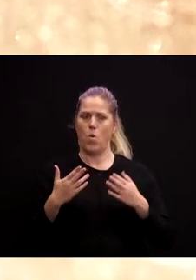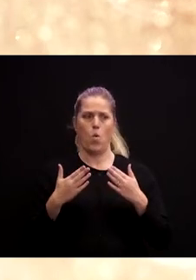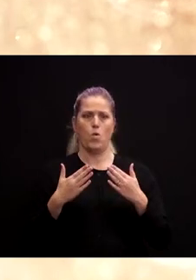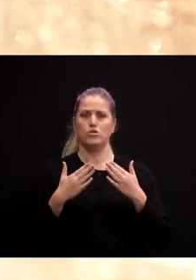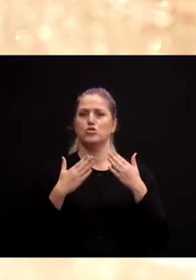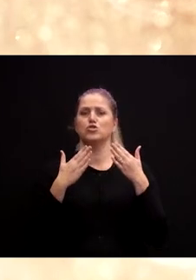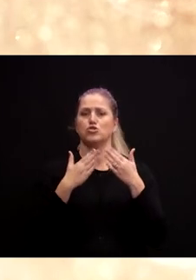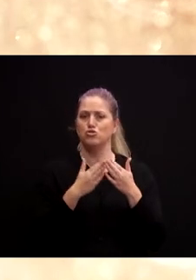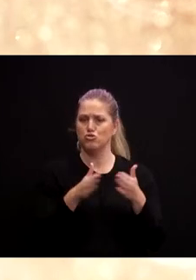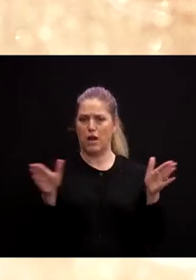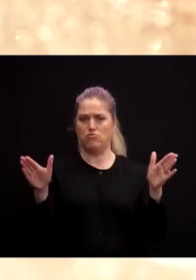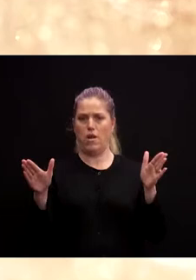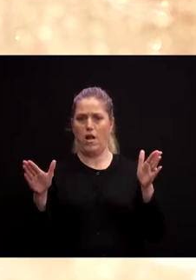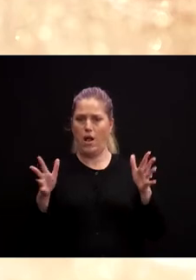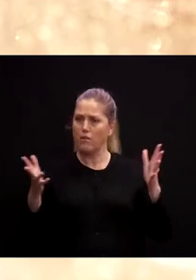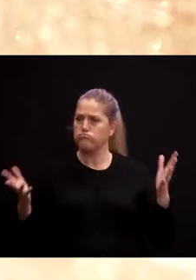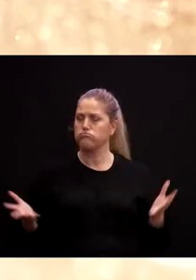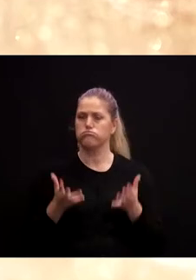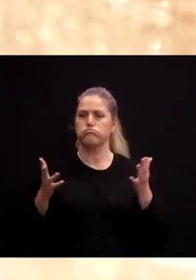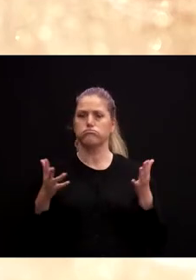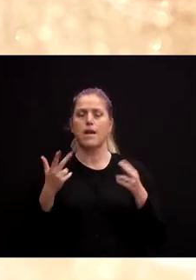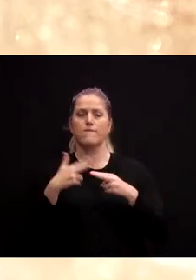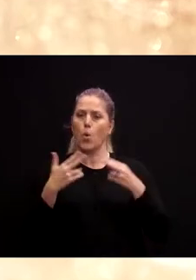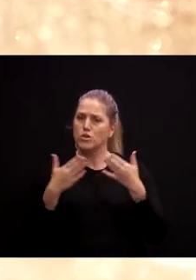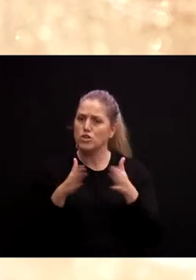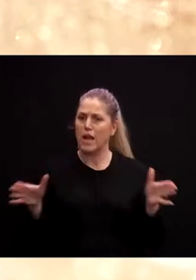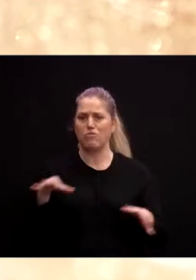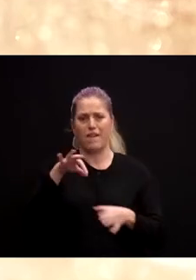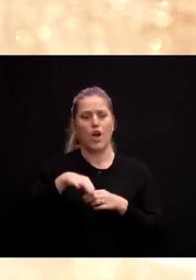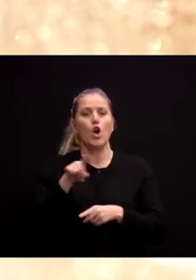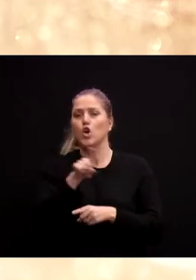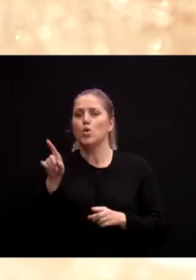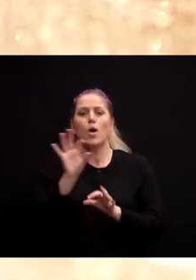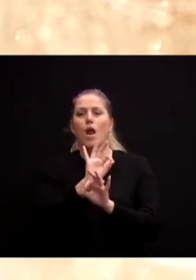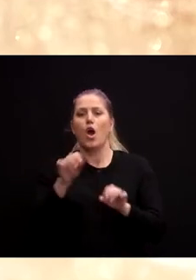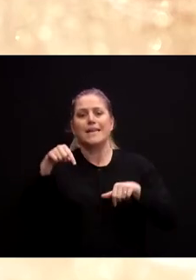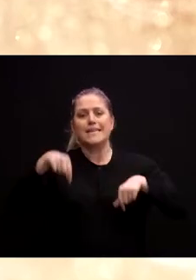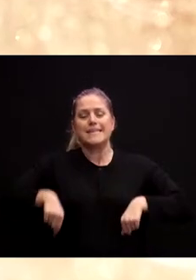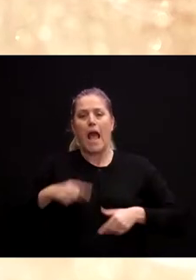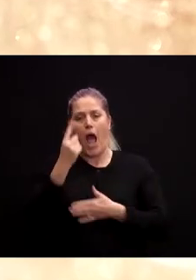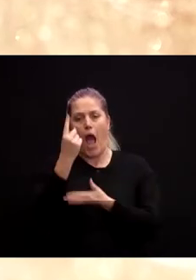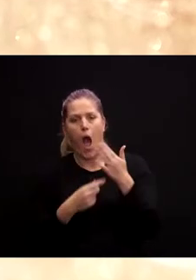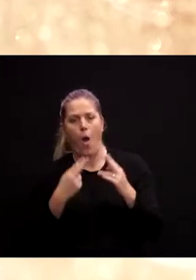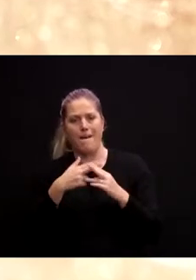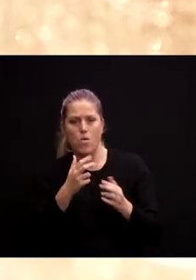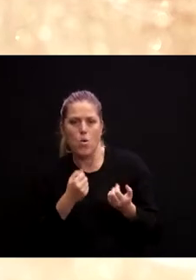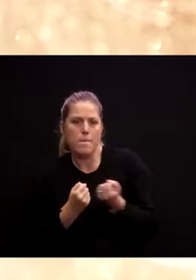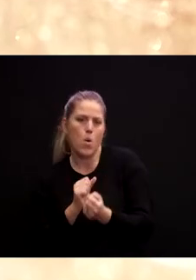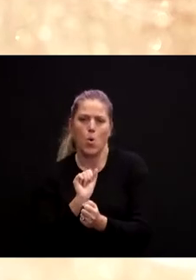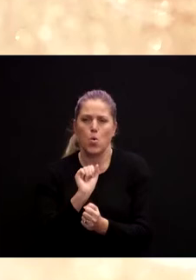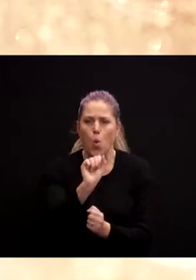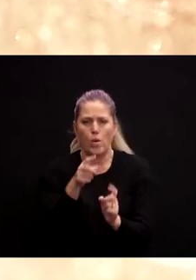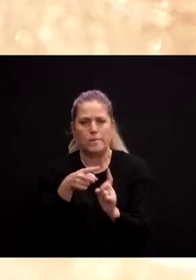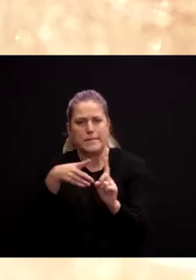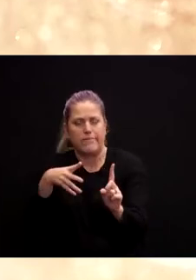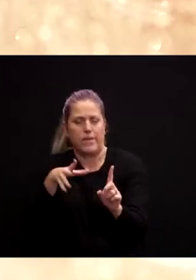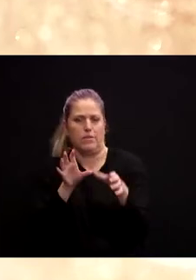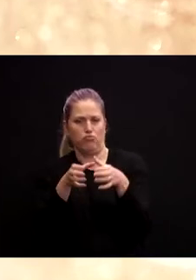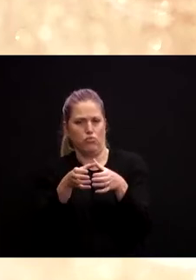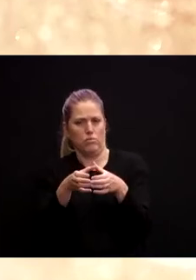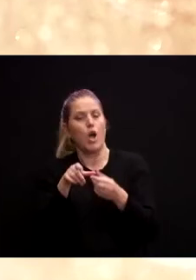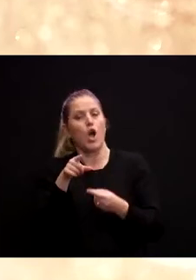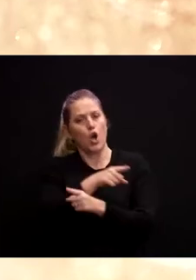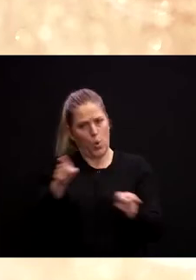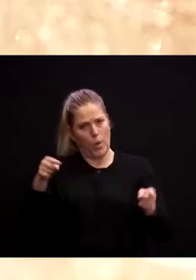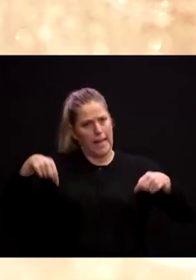come or which might have nominated and put our name forward. We are all here as members representing the whole of the church